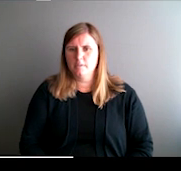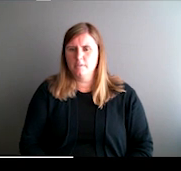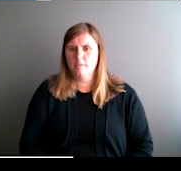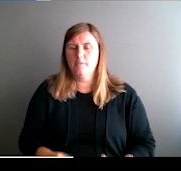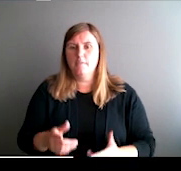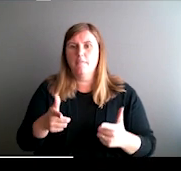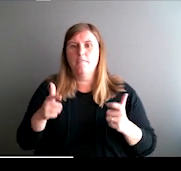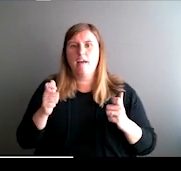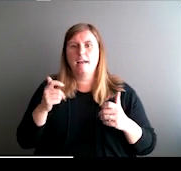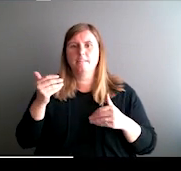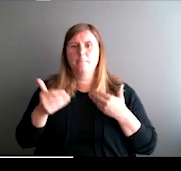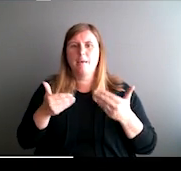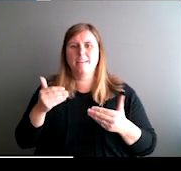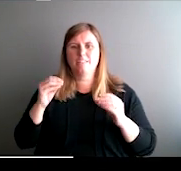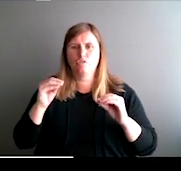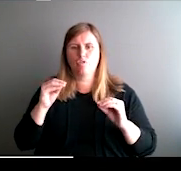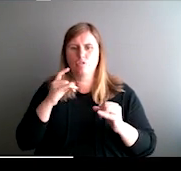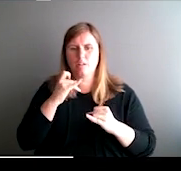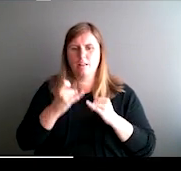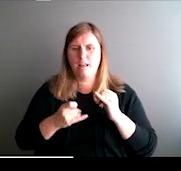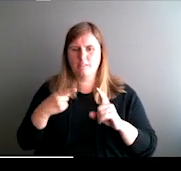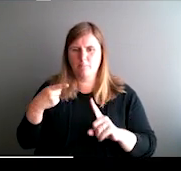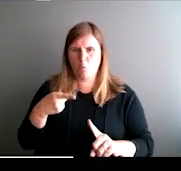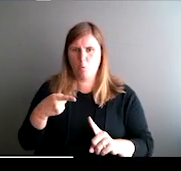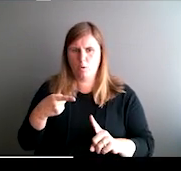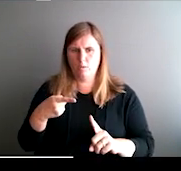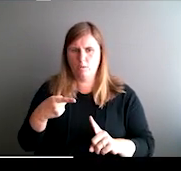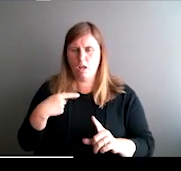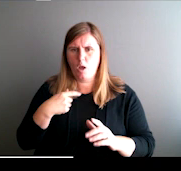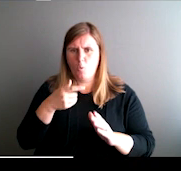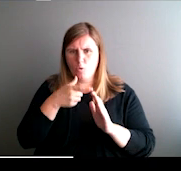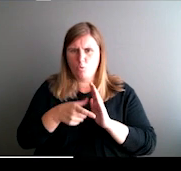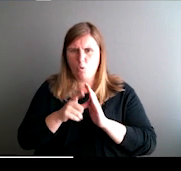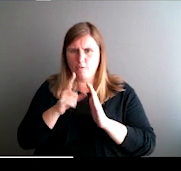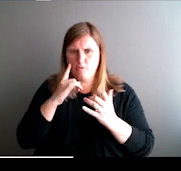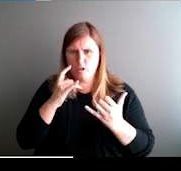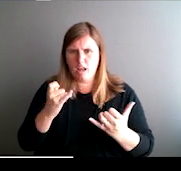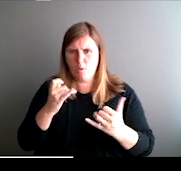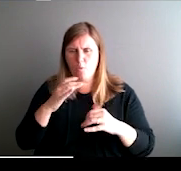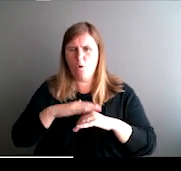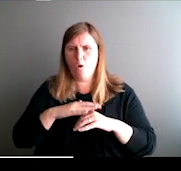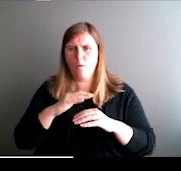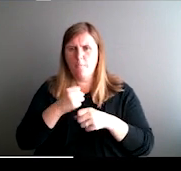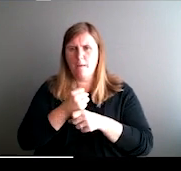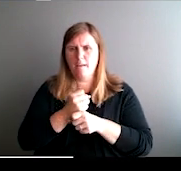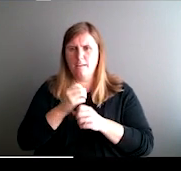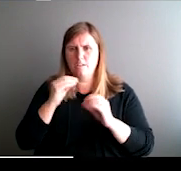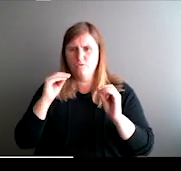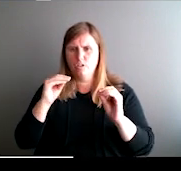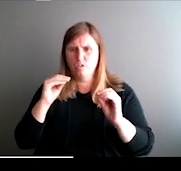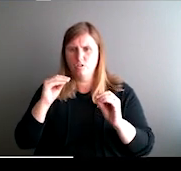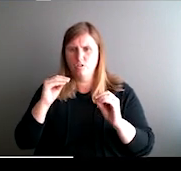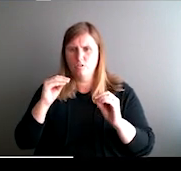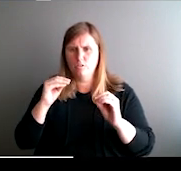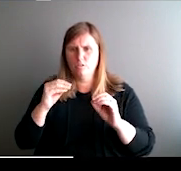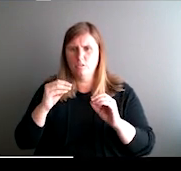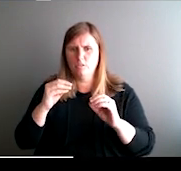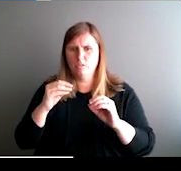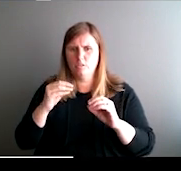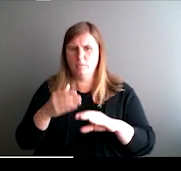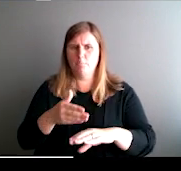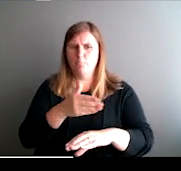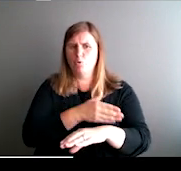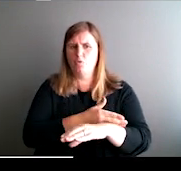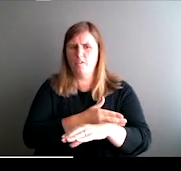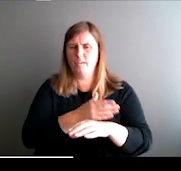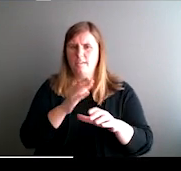Fast-paced instruction is the last point that I'm going to go over for right now on making instruction a set of improving conditions, because I